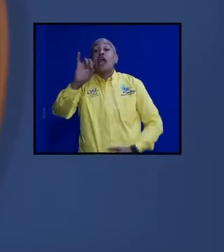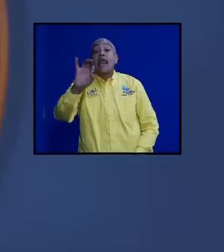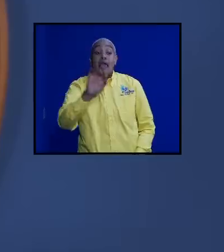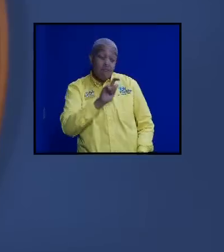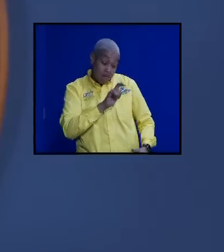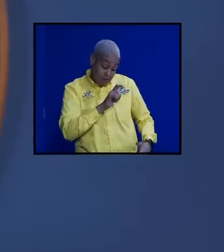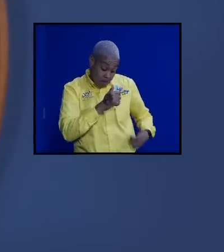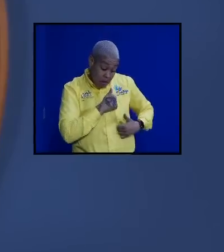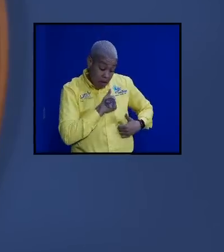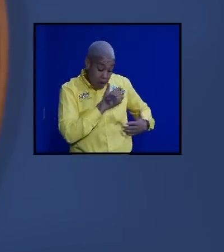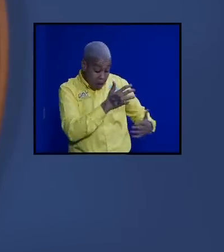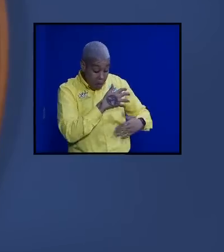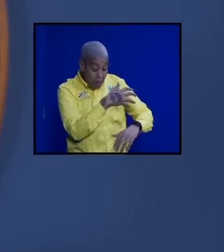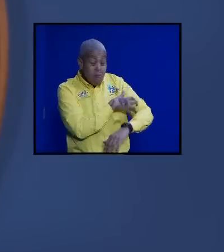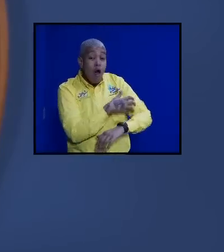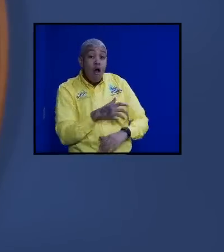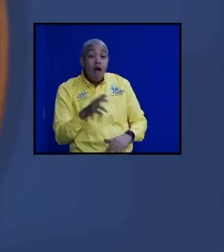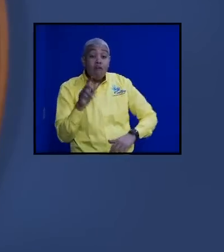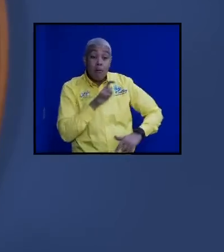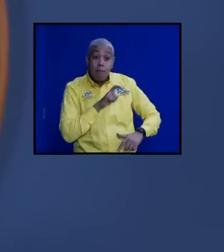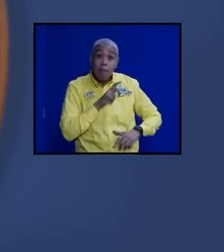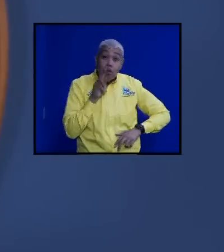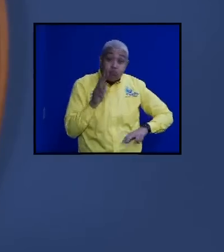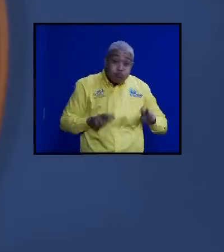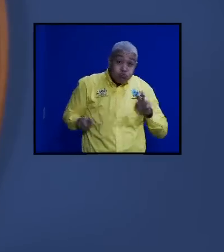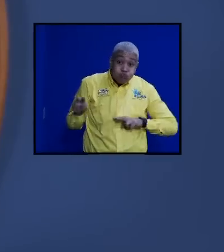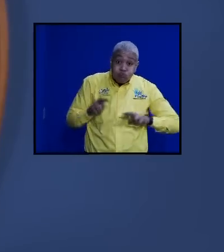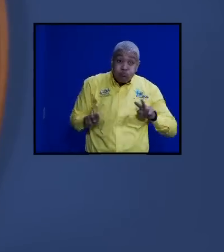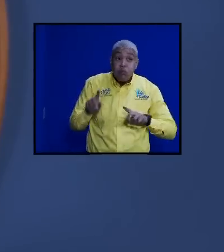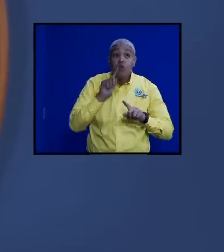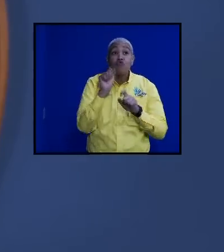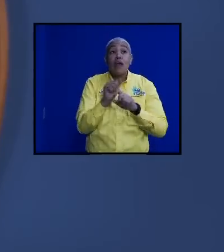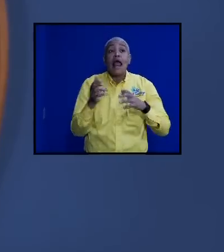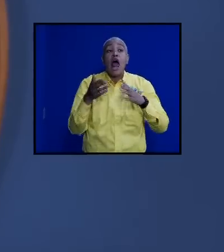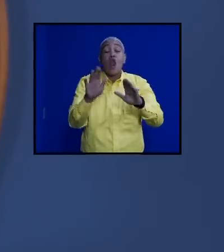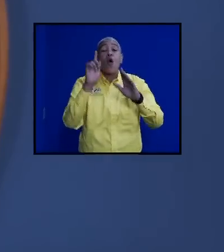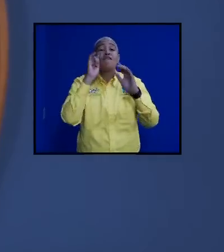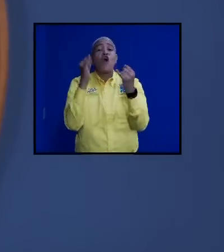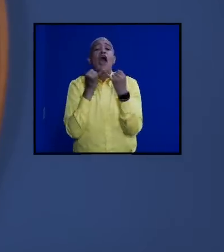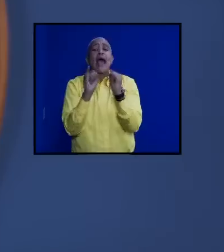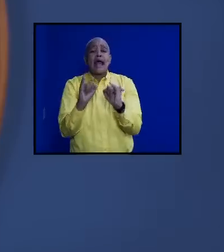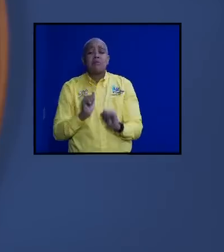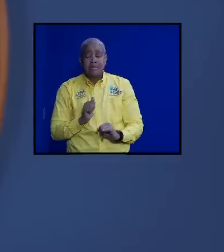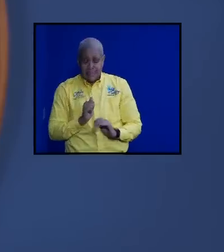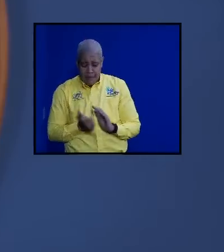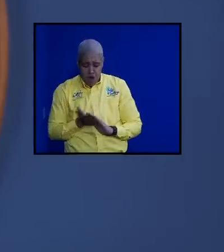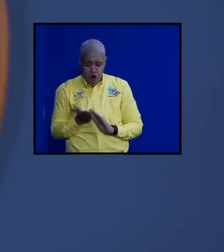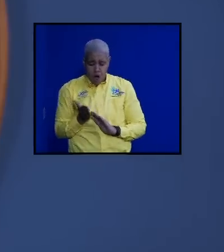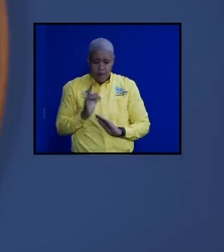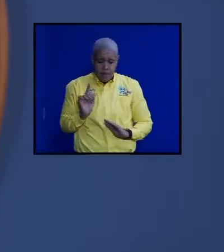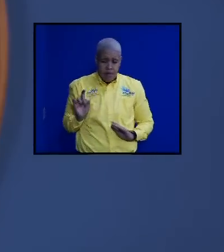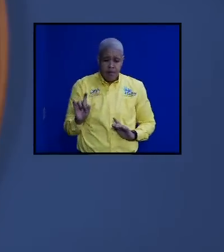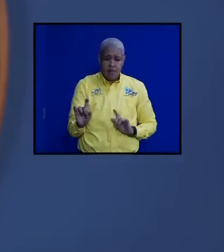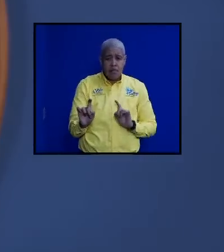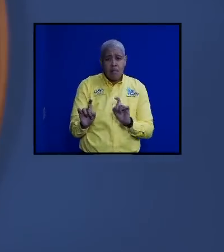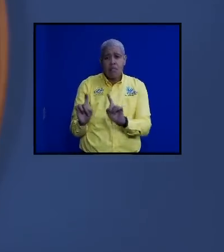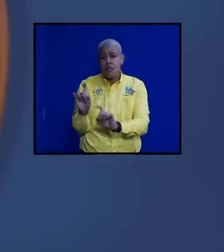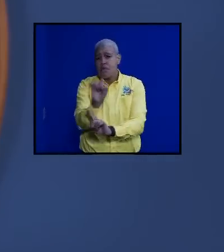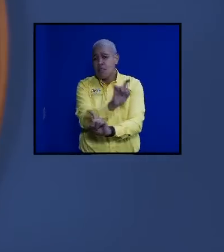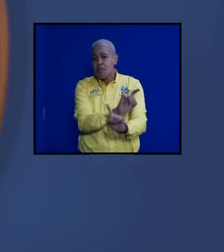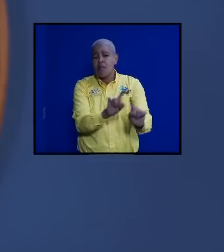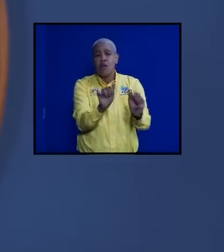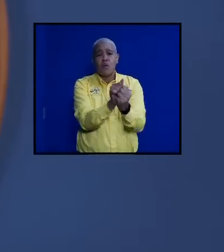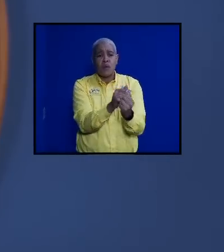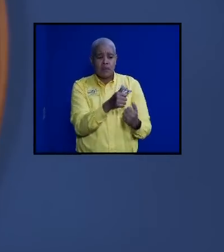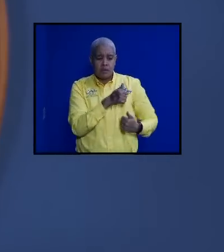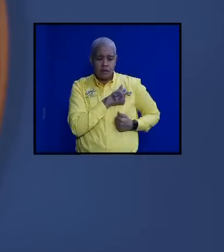powers of policing. It allows for independent operations in the policing space with the JDF and